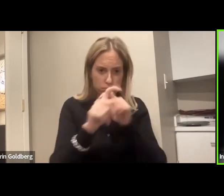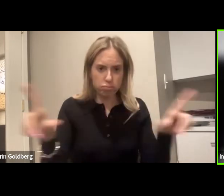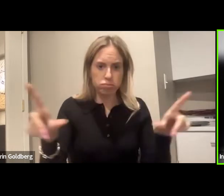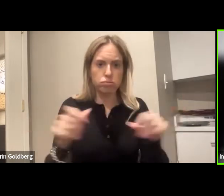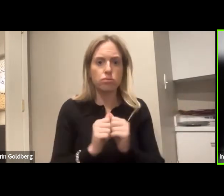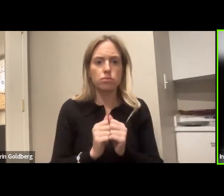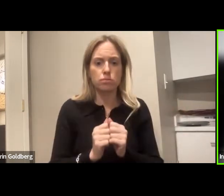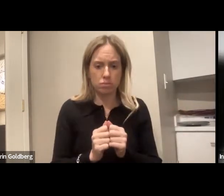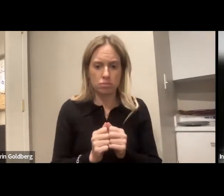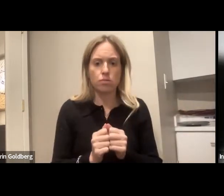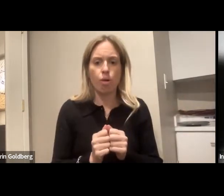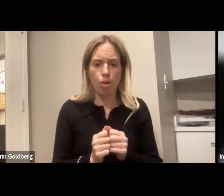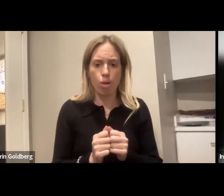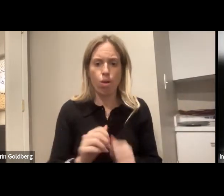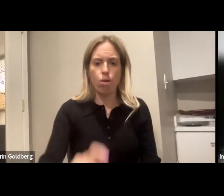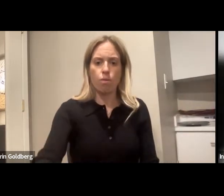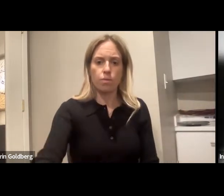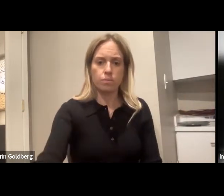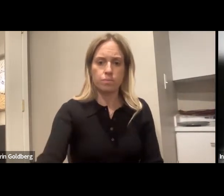to us. Sure.